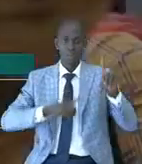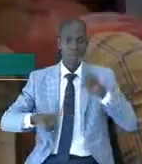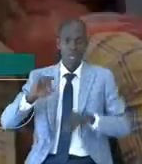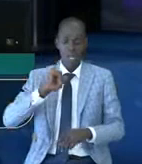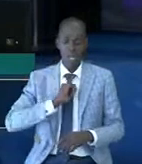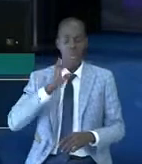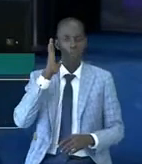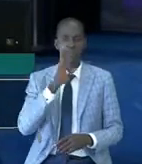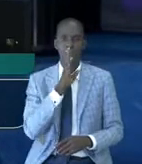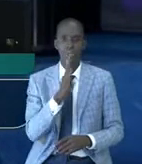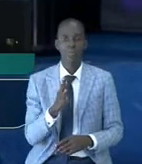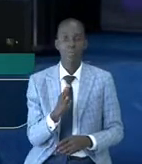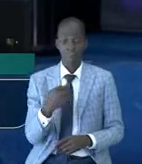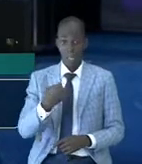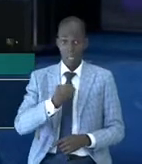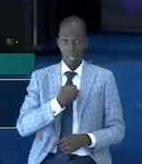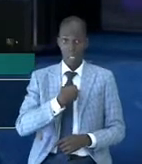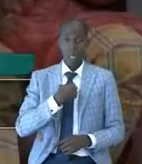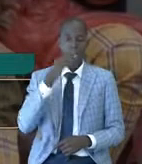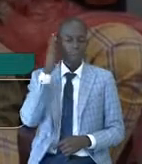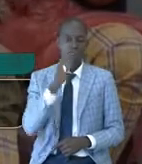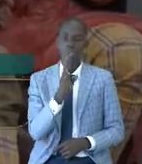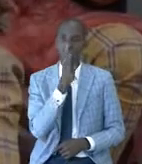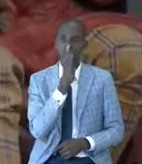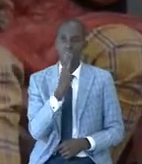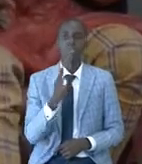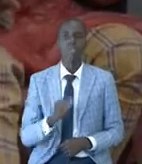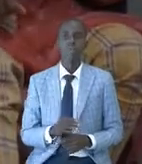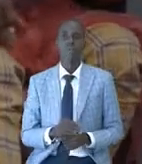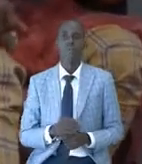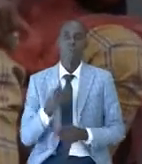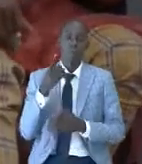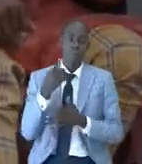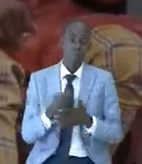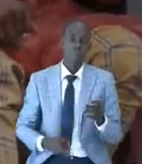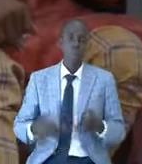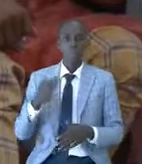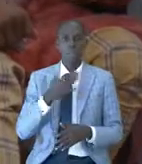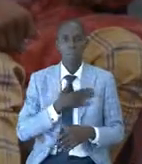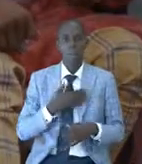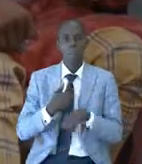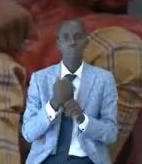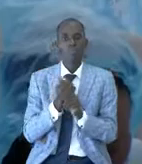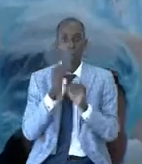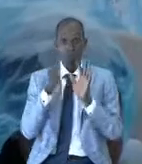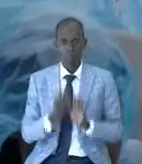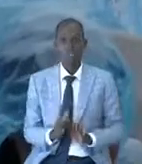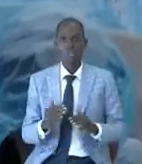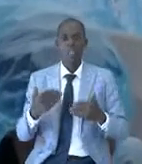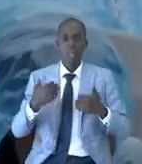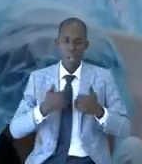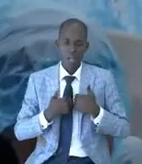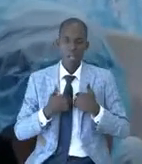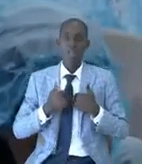be. I will be what my Maker has